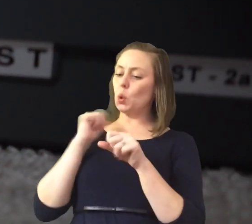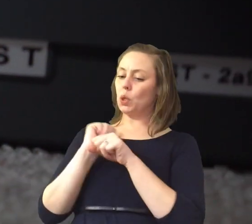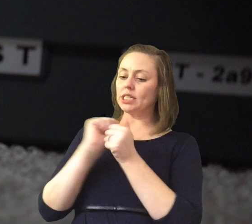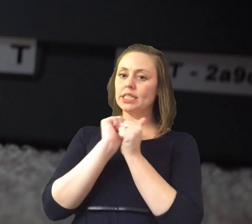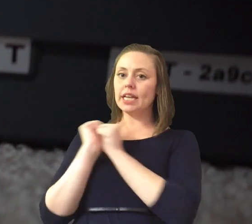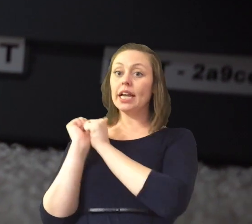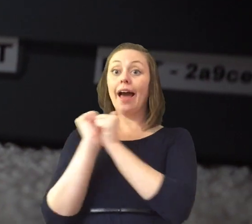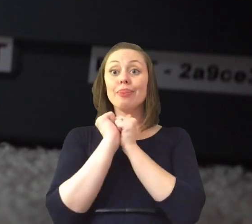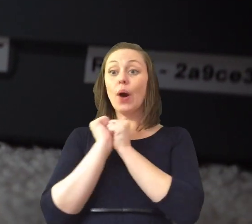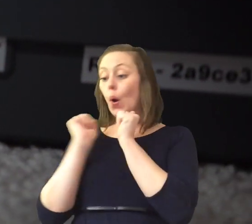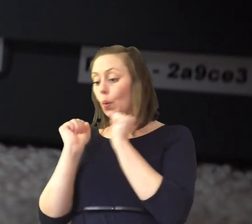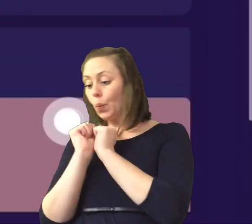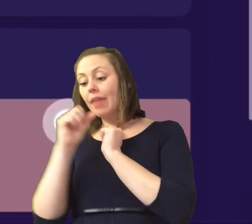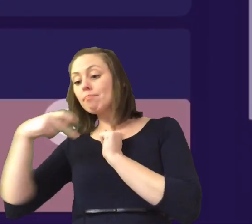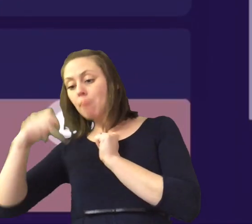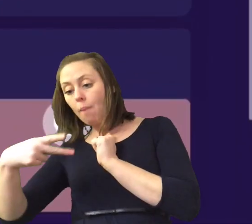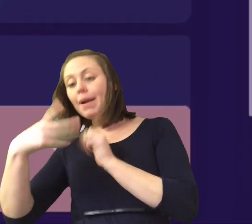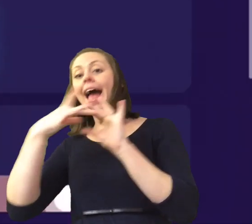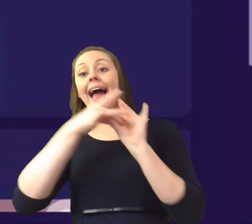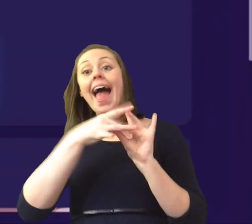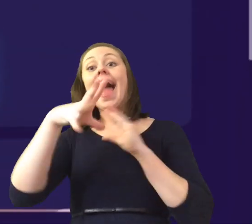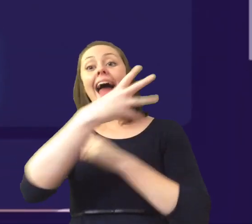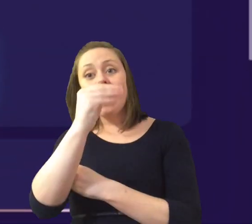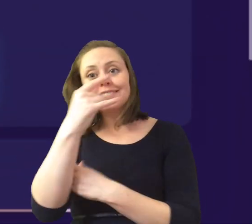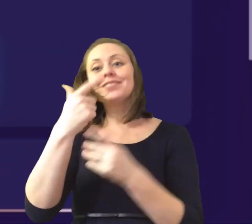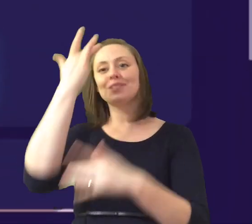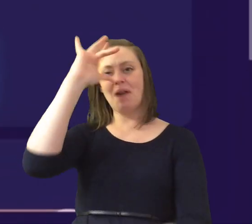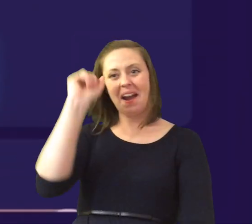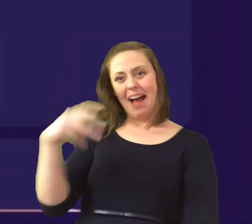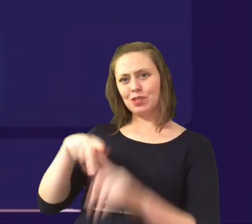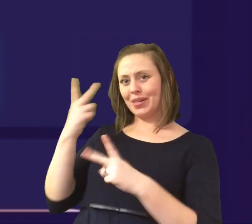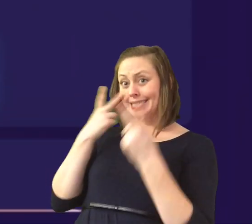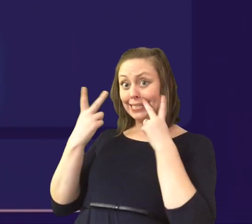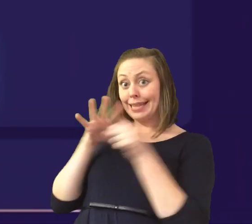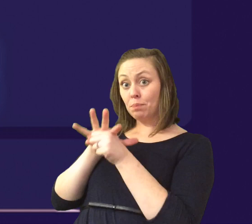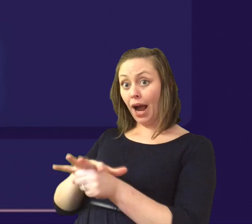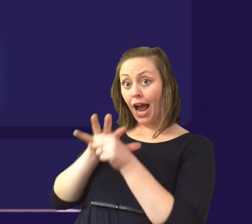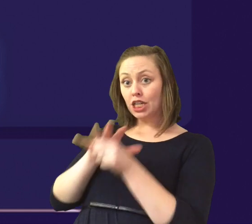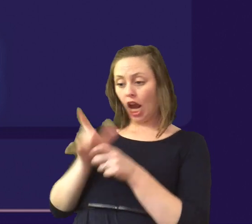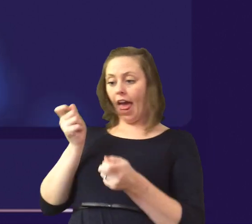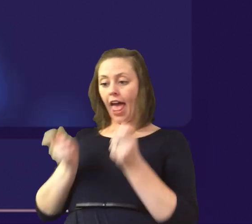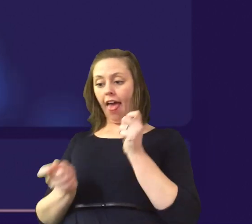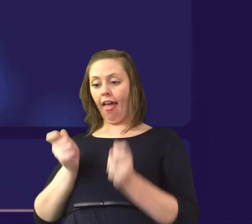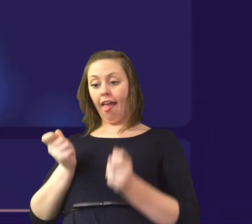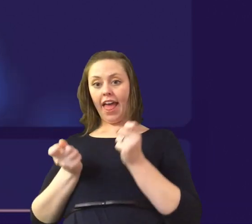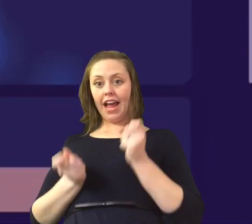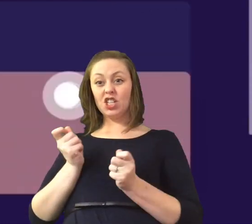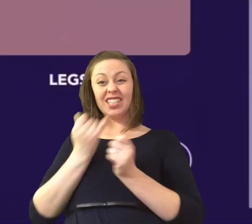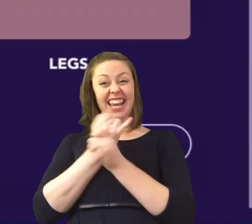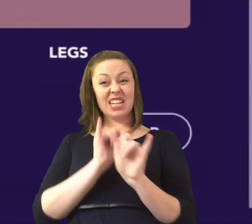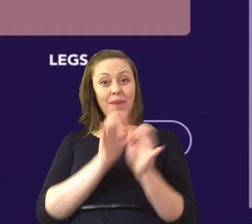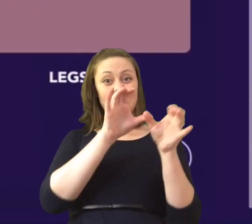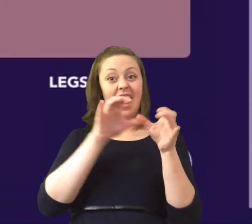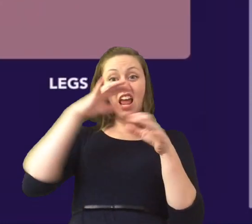with the pump and the smart app. So you'll be able to see your pressure on the app and adjust independent chambers